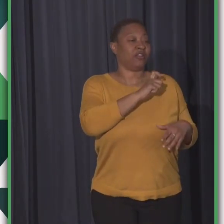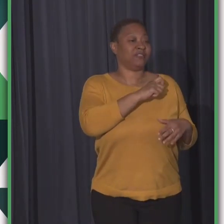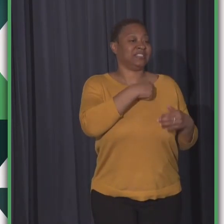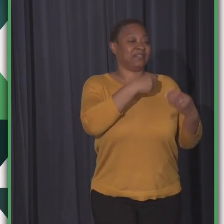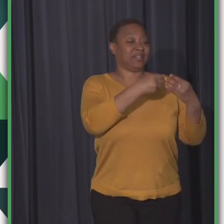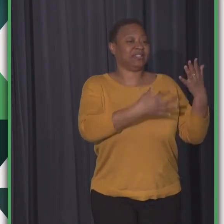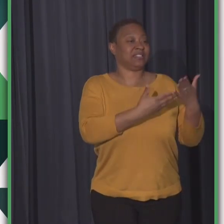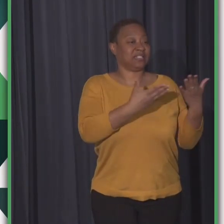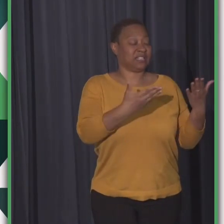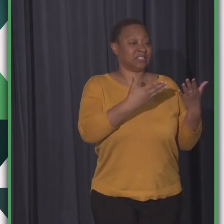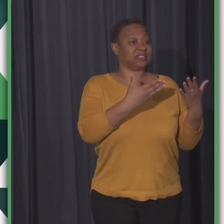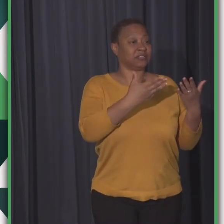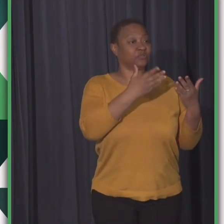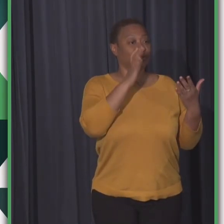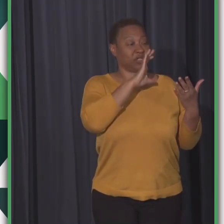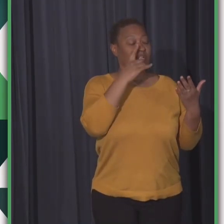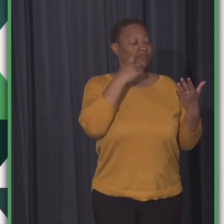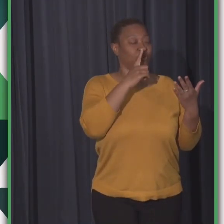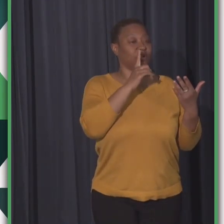looking for, and then beyond that.